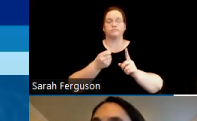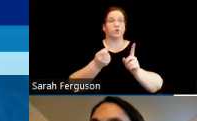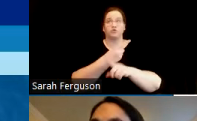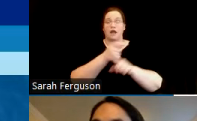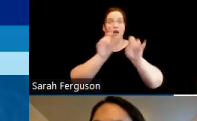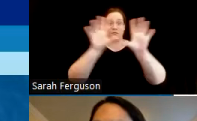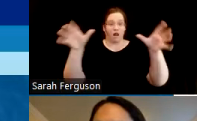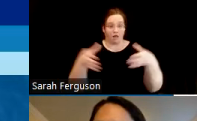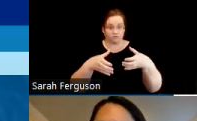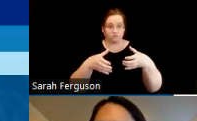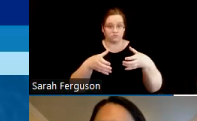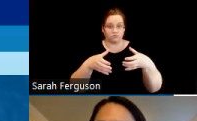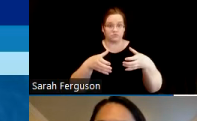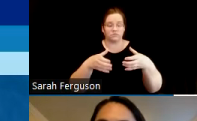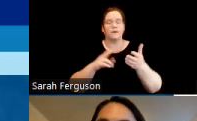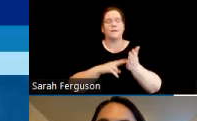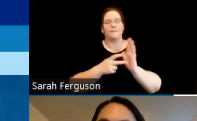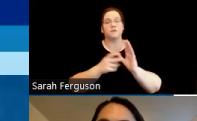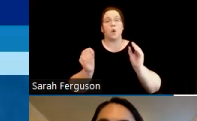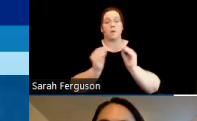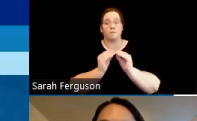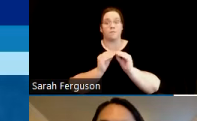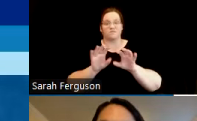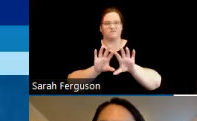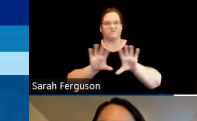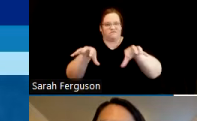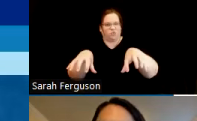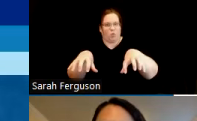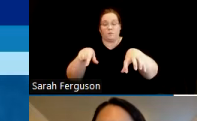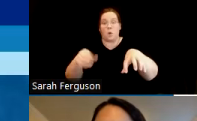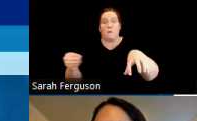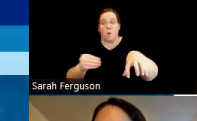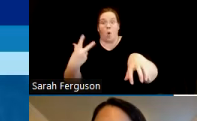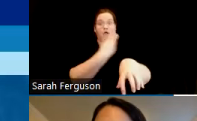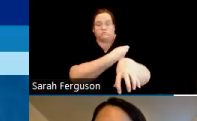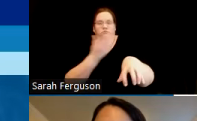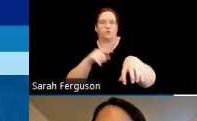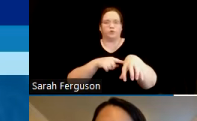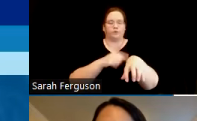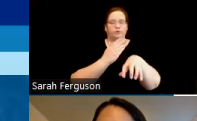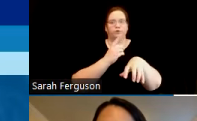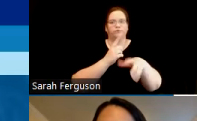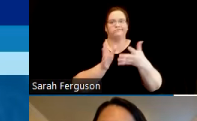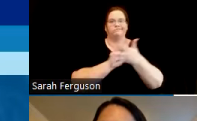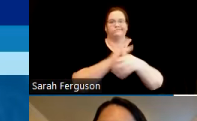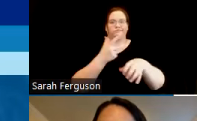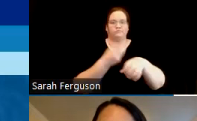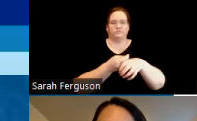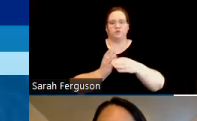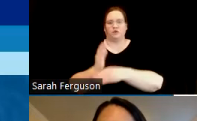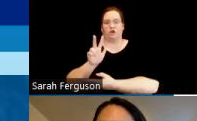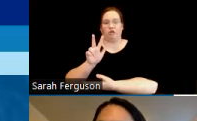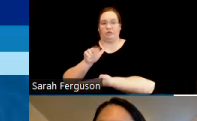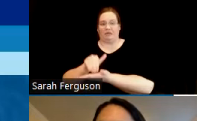more people got the vaccine than got the placebo. So in total, just over 3,000 kids got the vaccine, and just